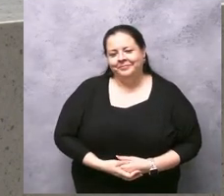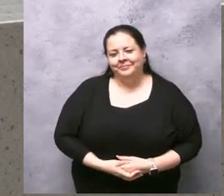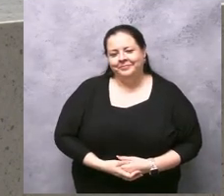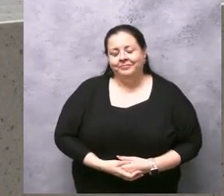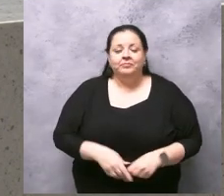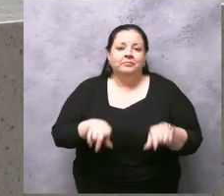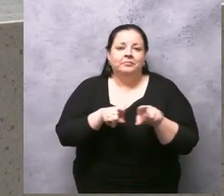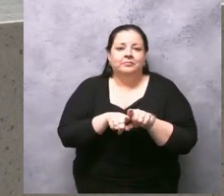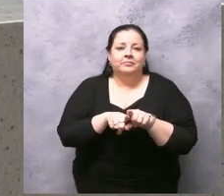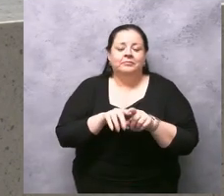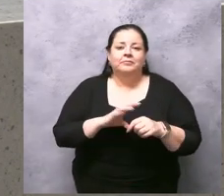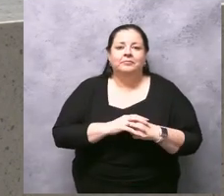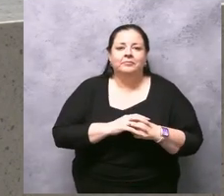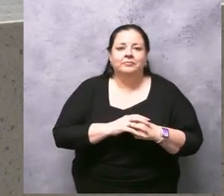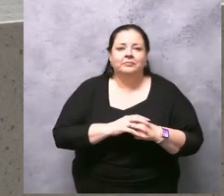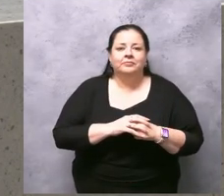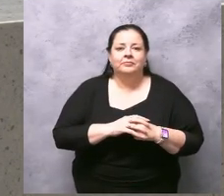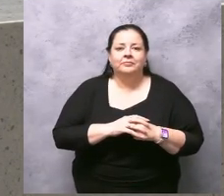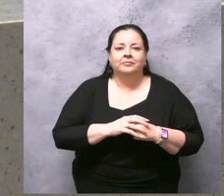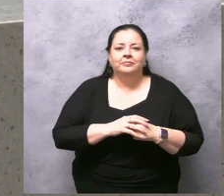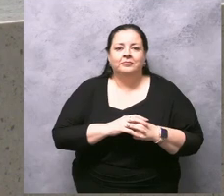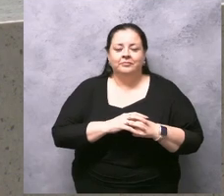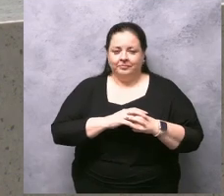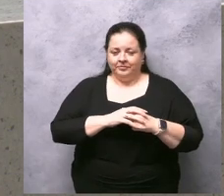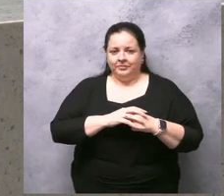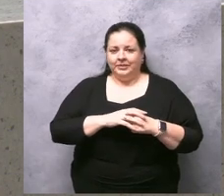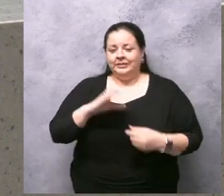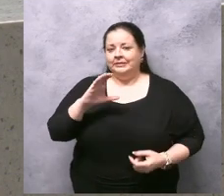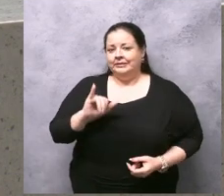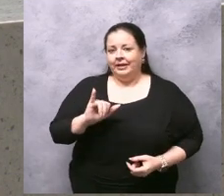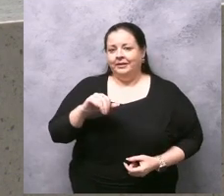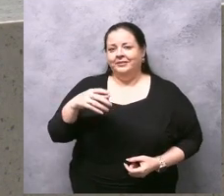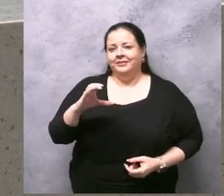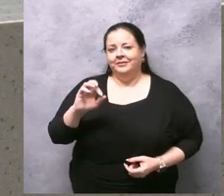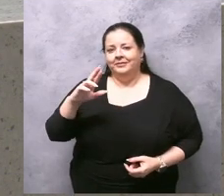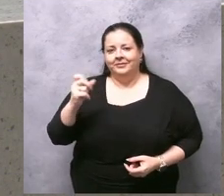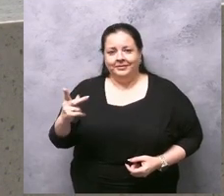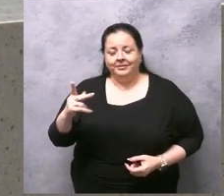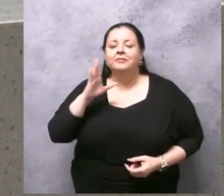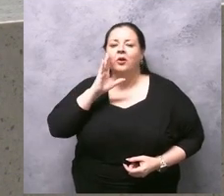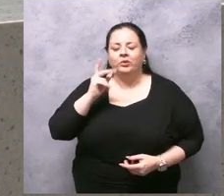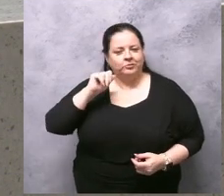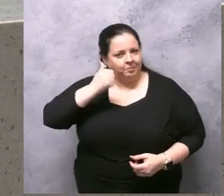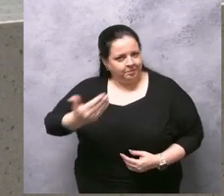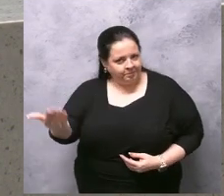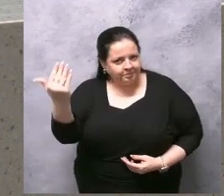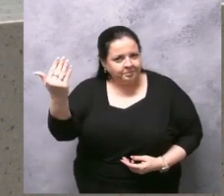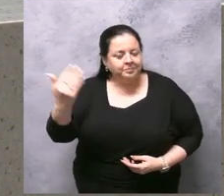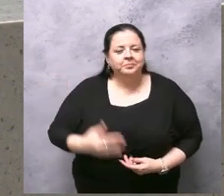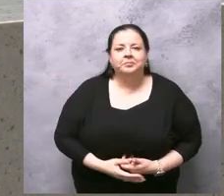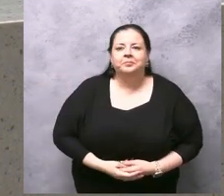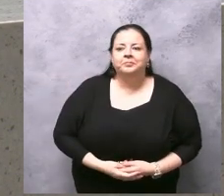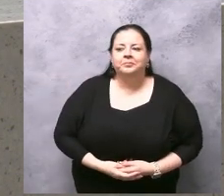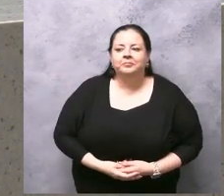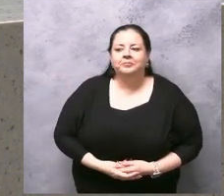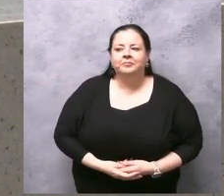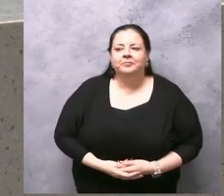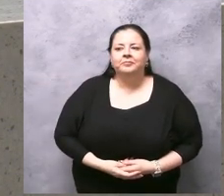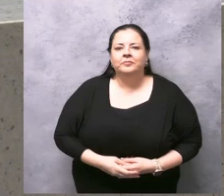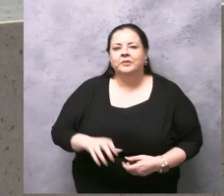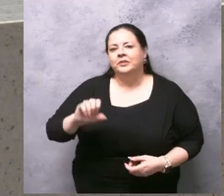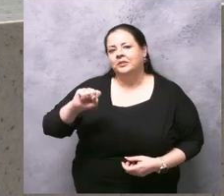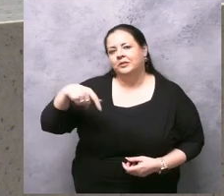In addition to that, Cy Creek High School, I will be visiting tomorrow morning. Sprague Middle